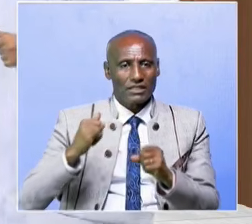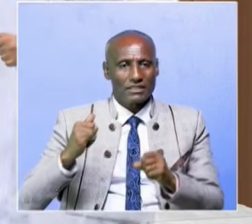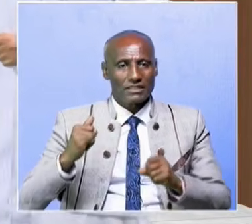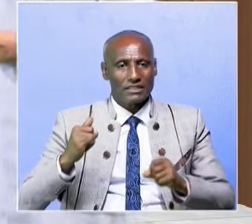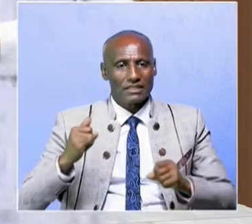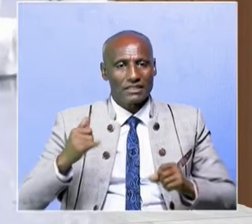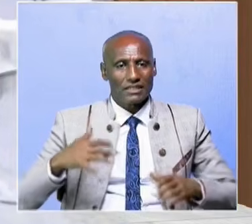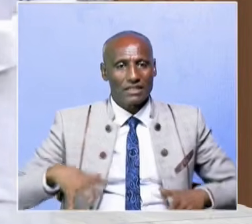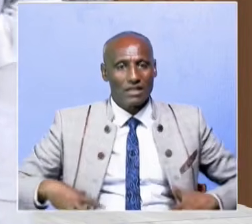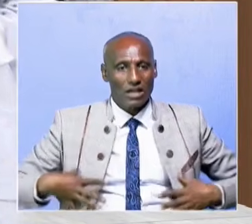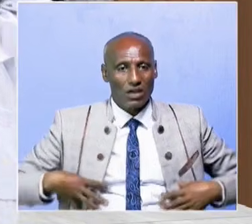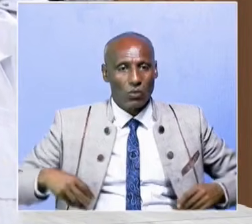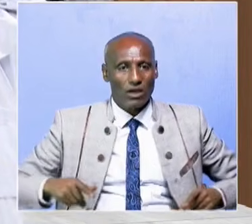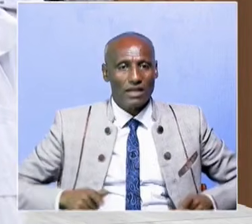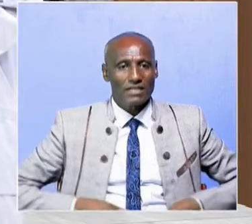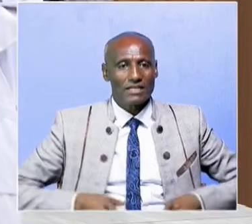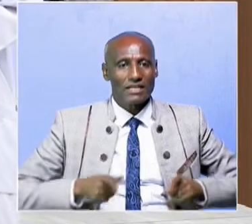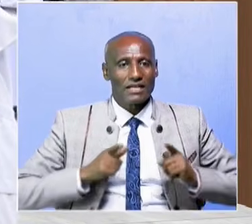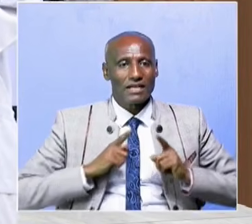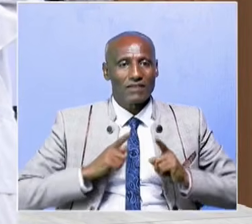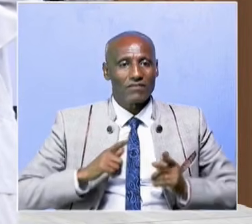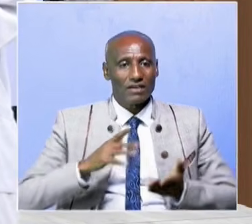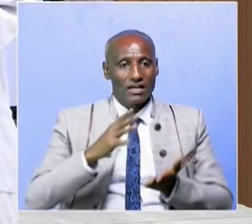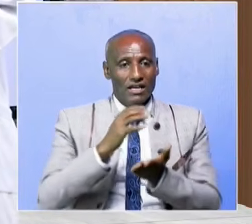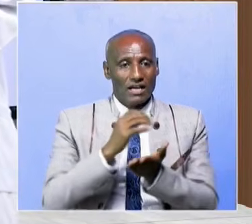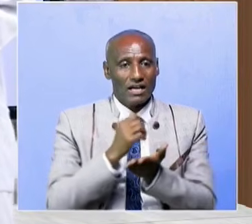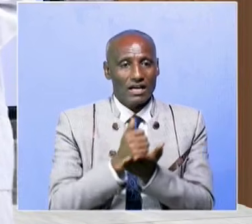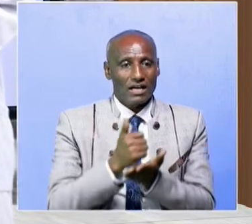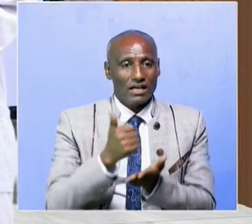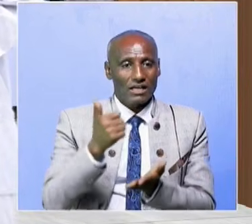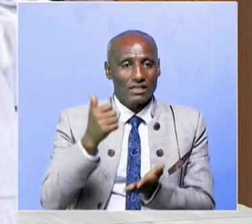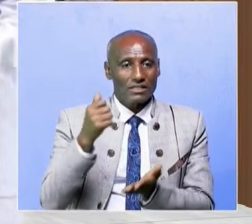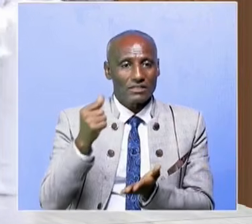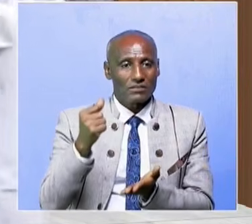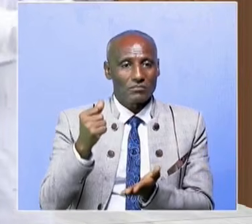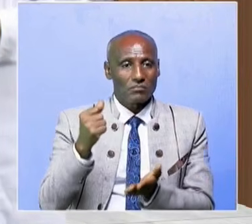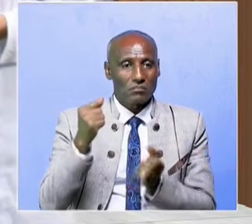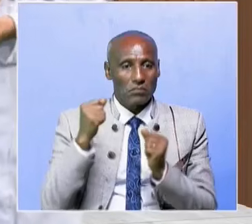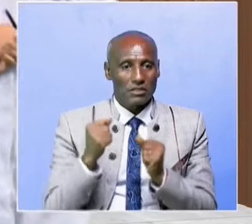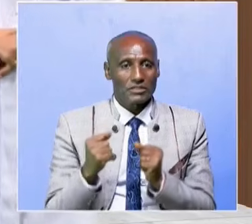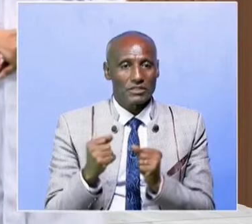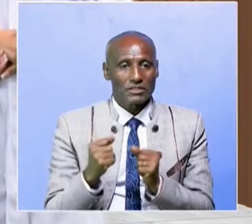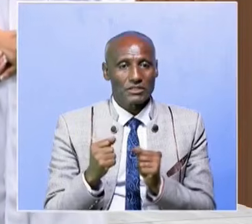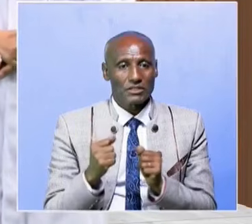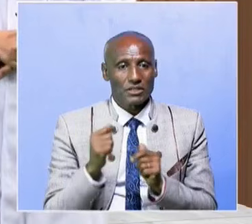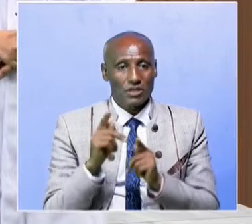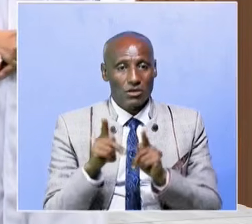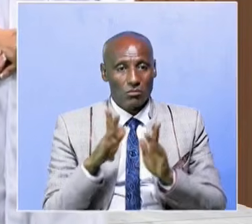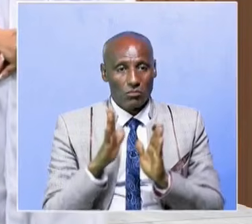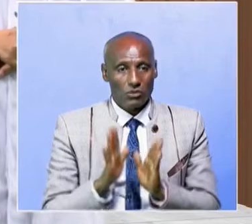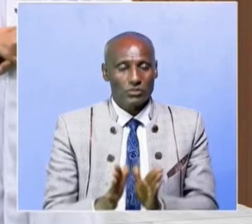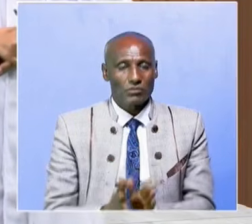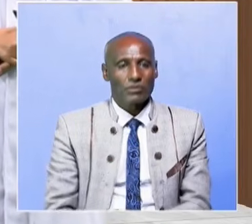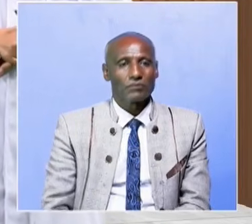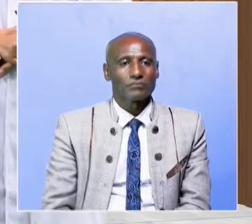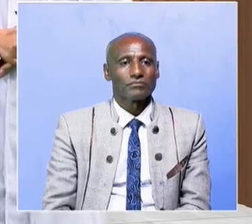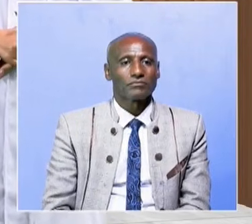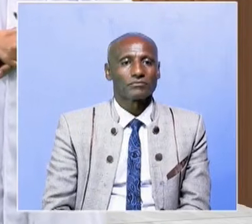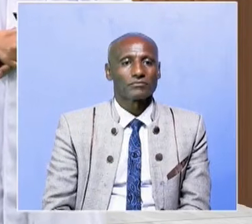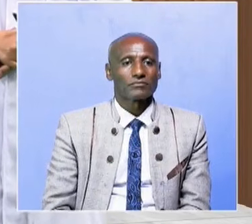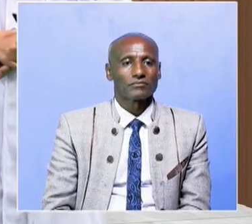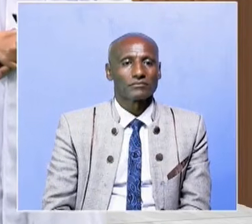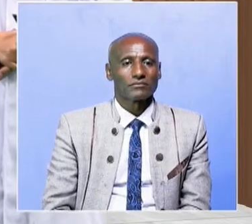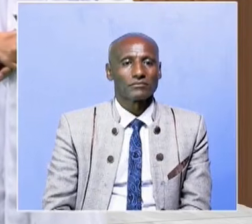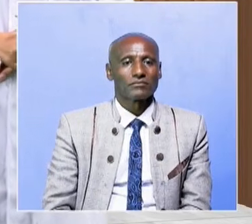as much as possible. Again, earlier when I was explaining the meanings of the vocabularies,